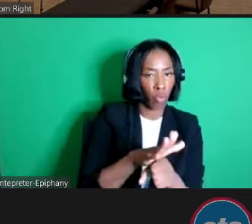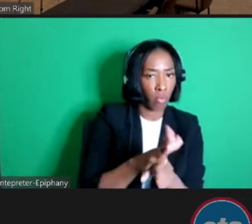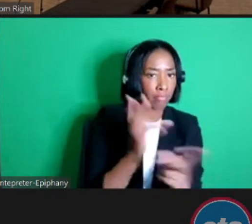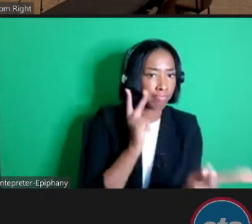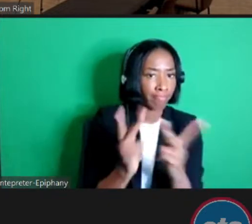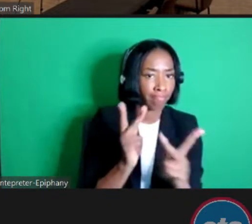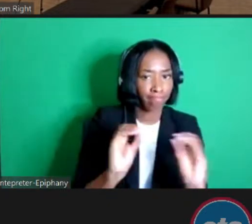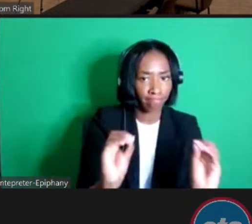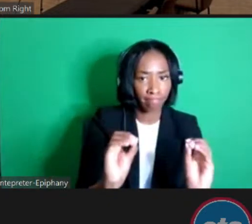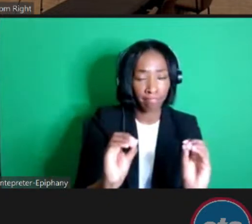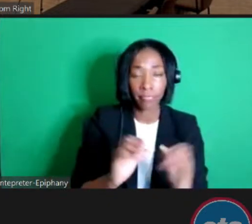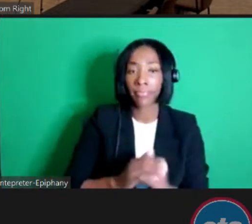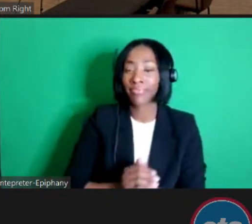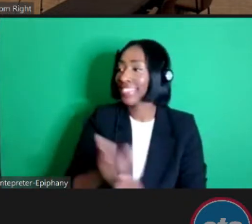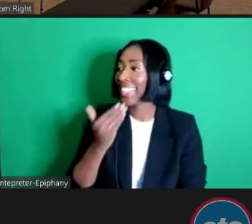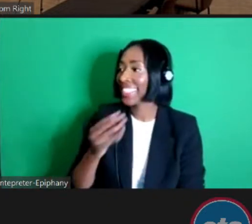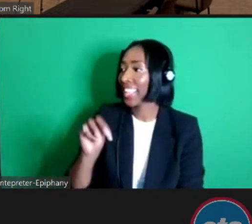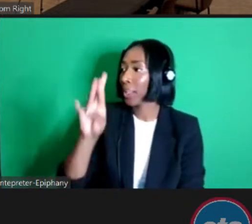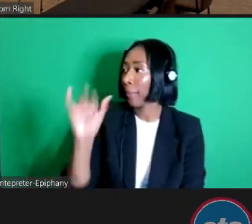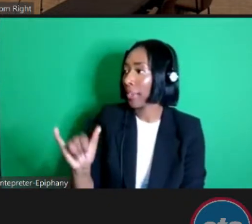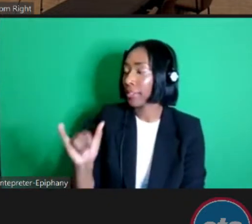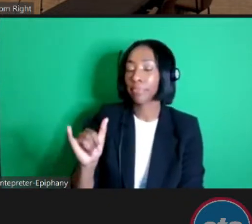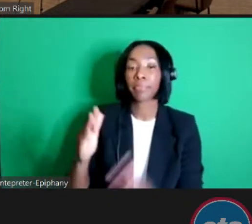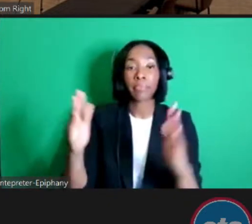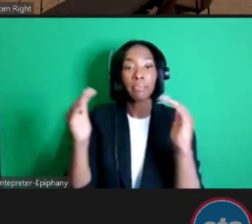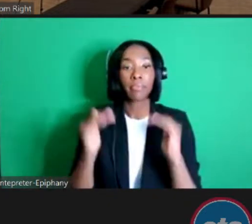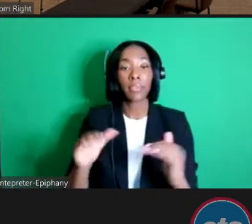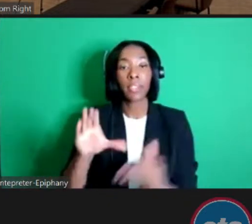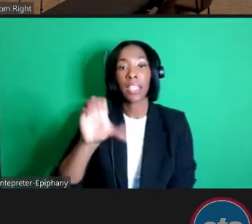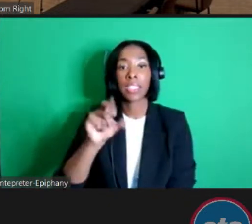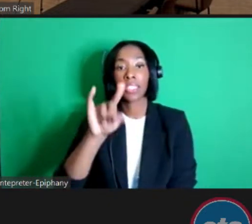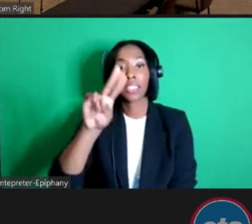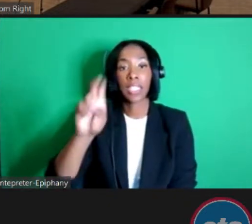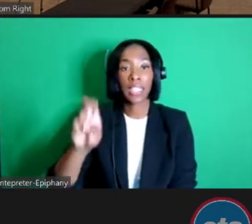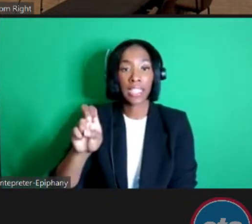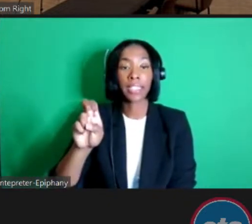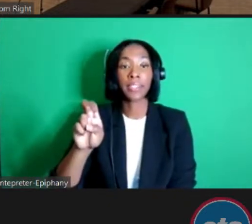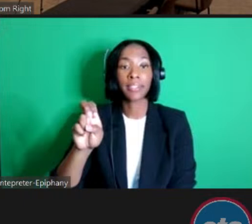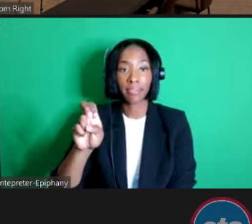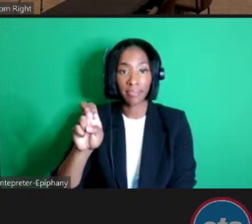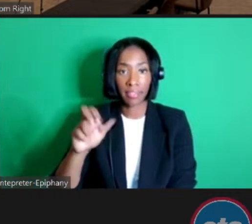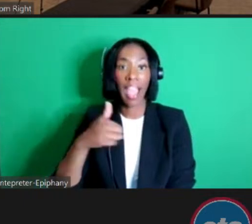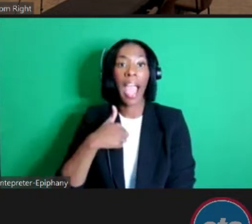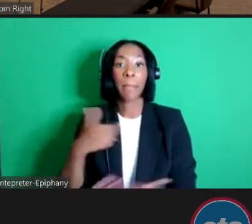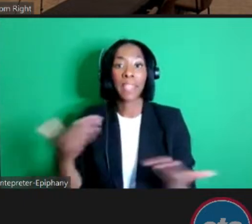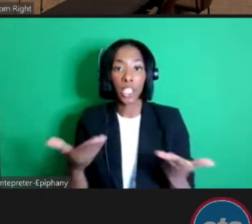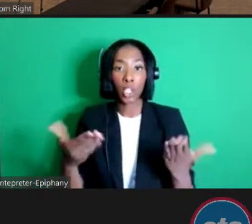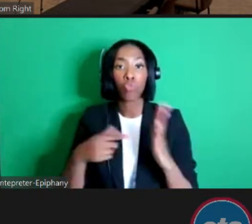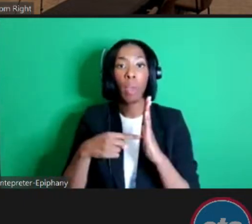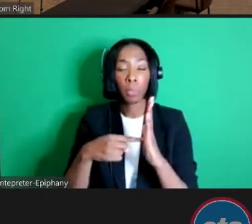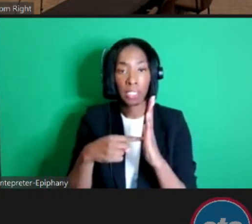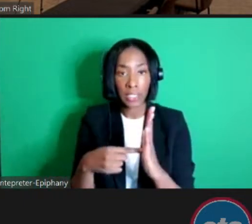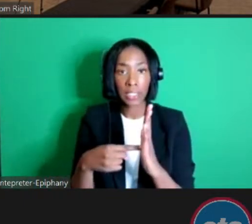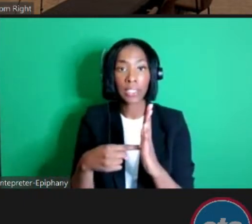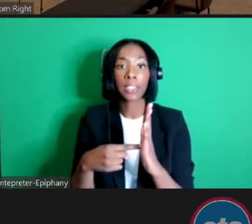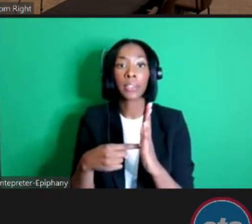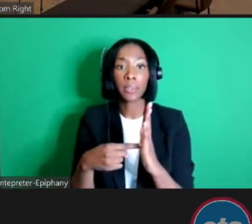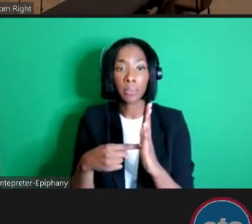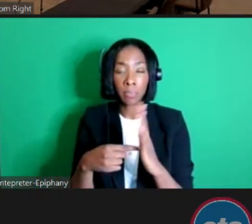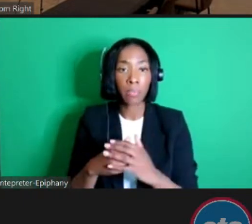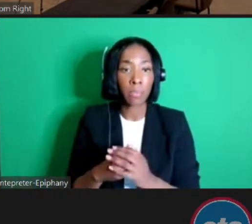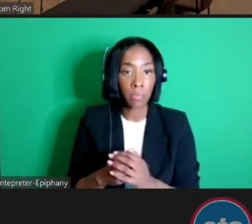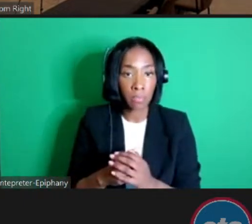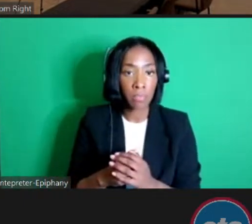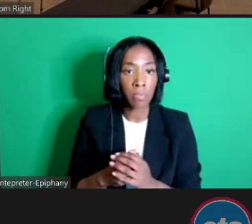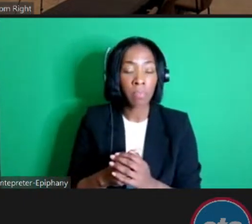Thank you, Mary. Doreen Bogus. Present, and I am here representing LPD, the Mayor's Office for